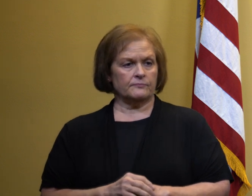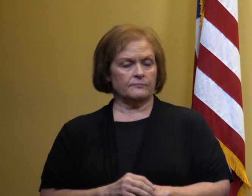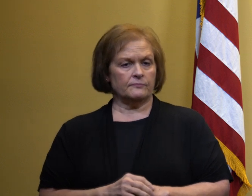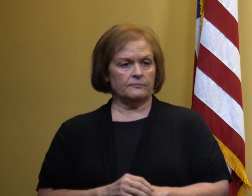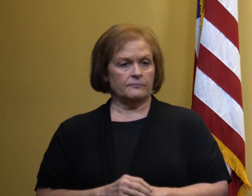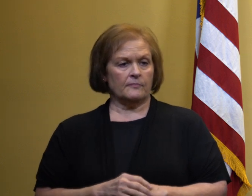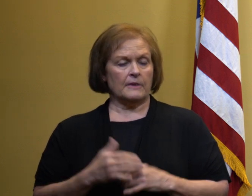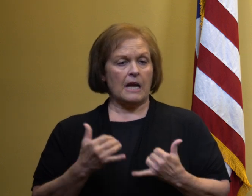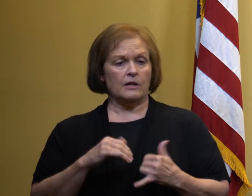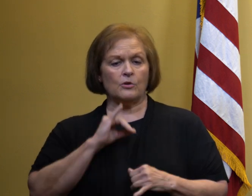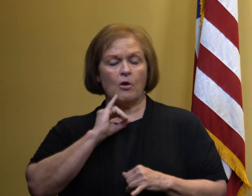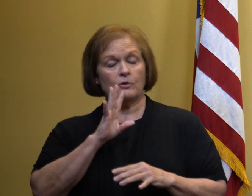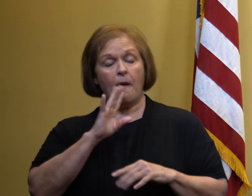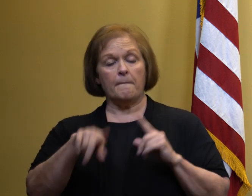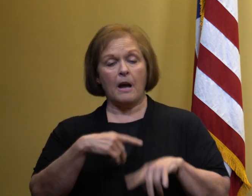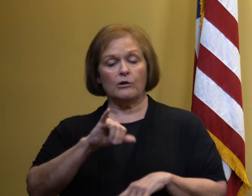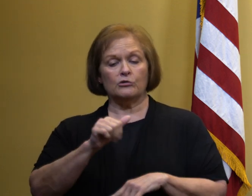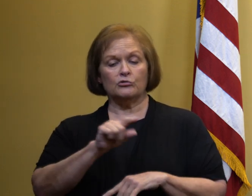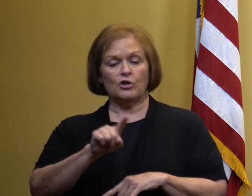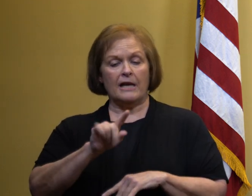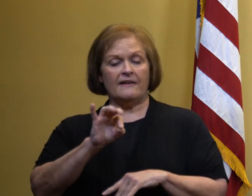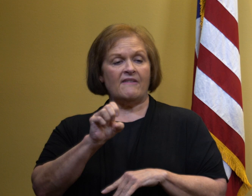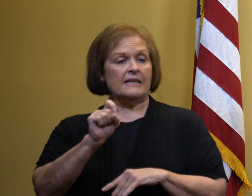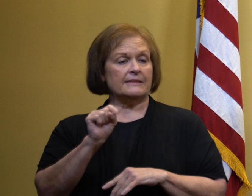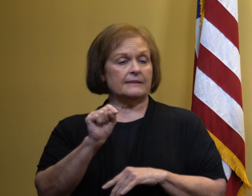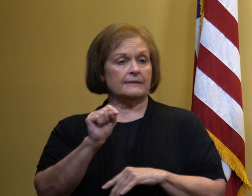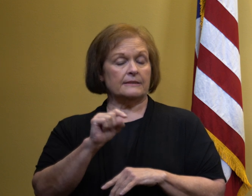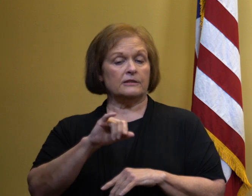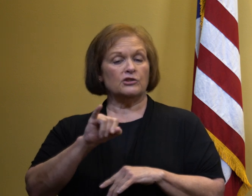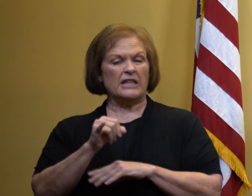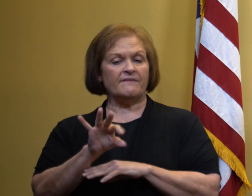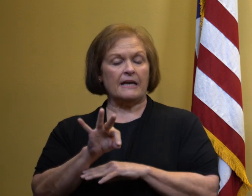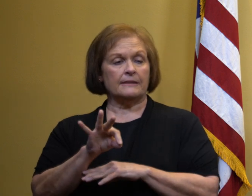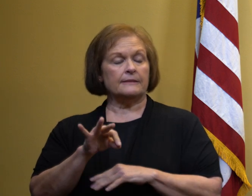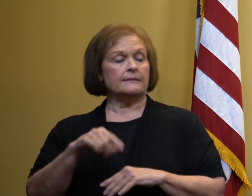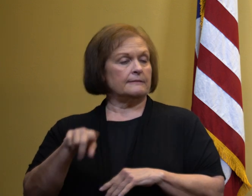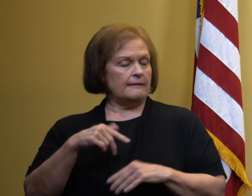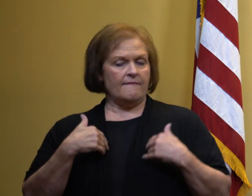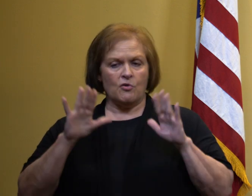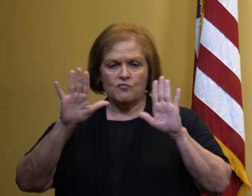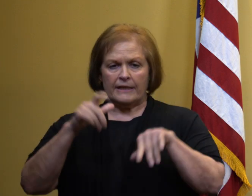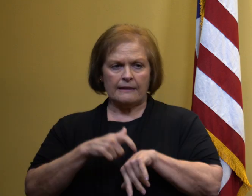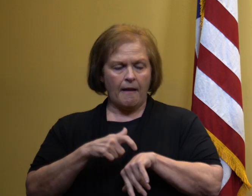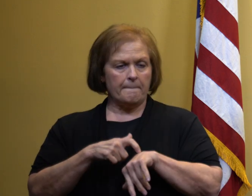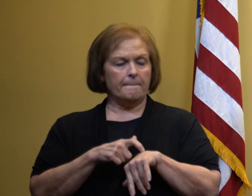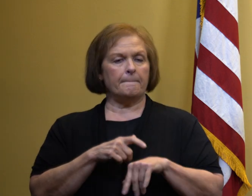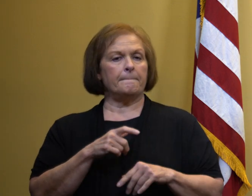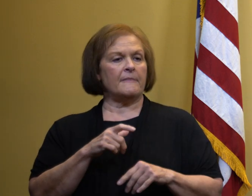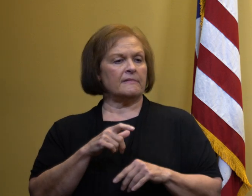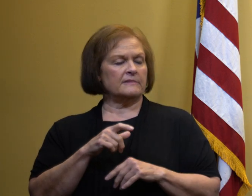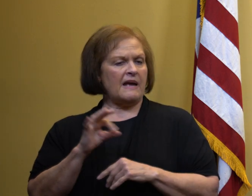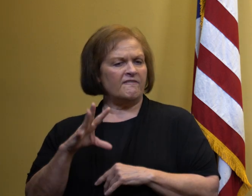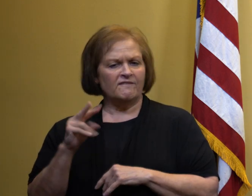Wanted to switch now to Jazz Fest. You know, Jazz Fest, folks had a great time. It was a